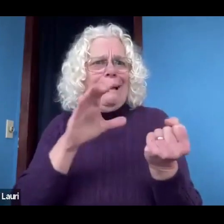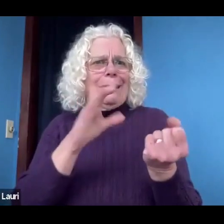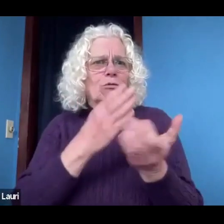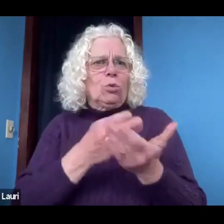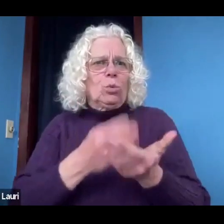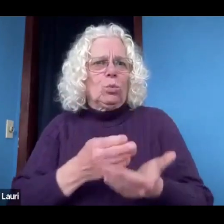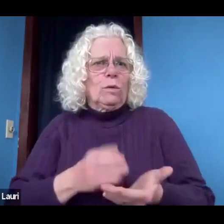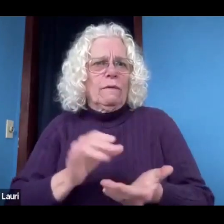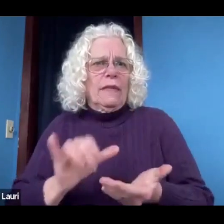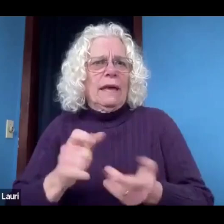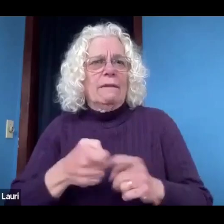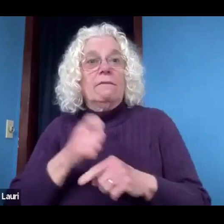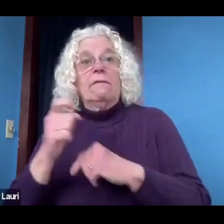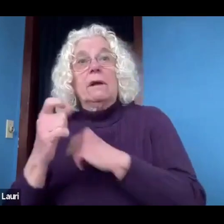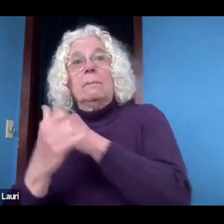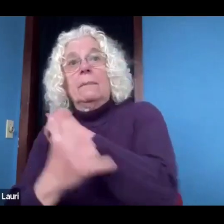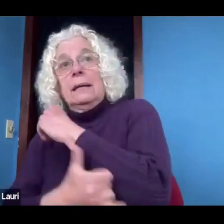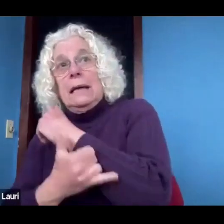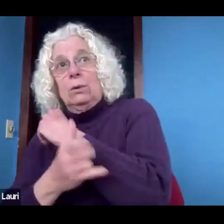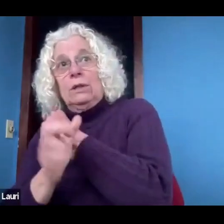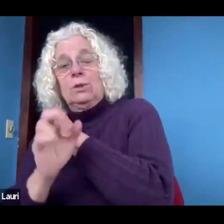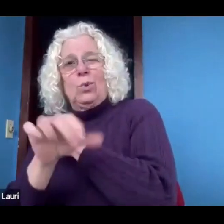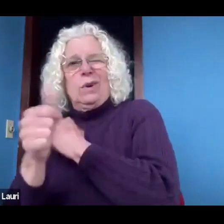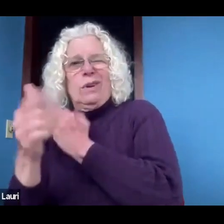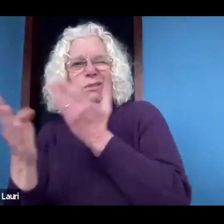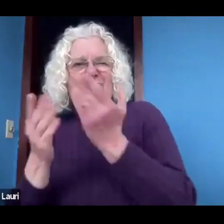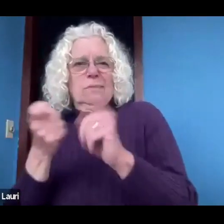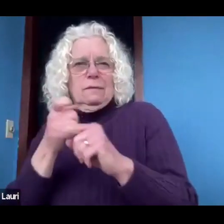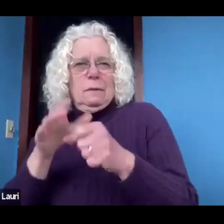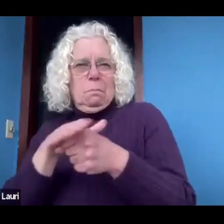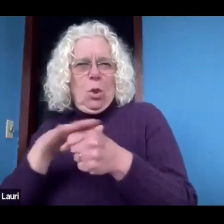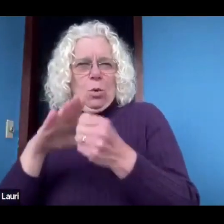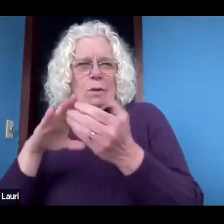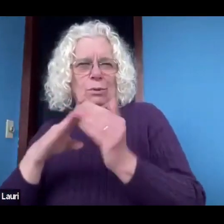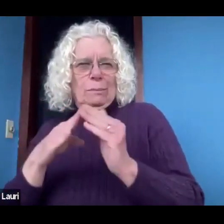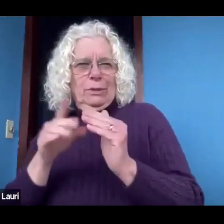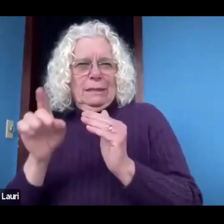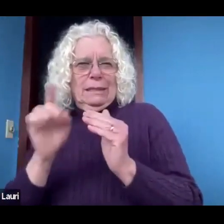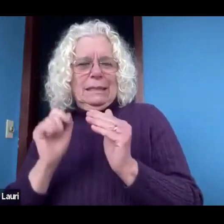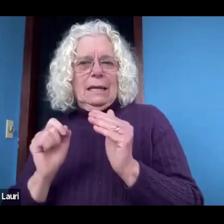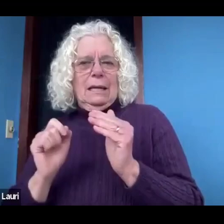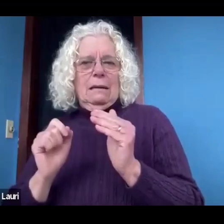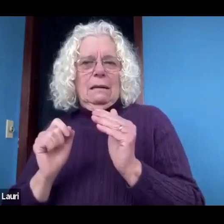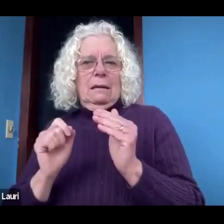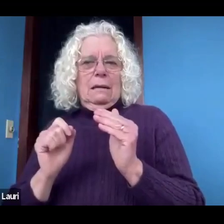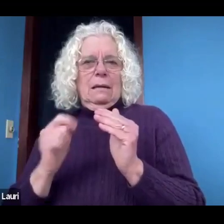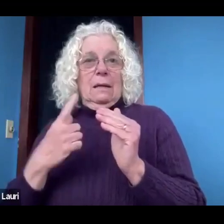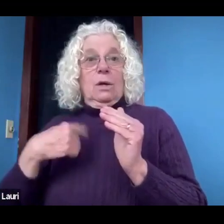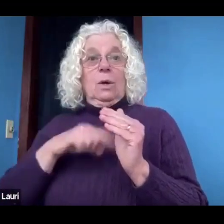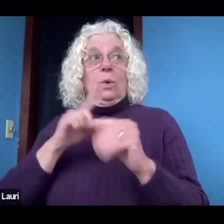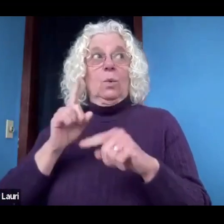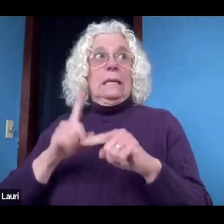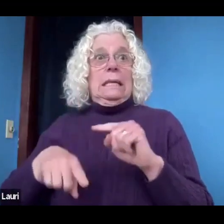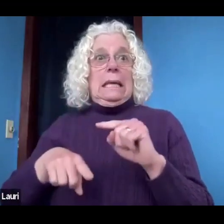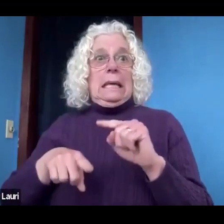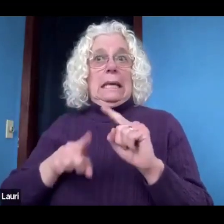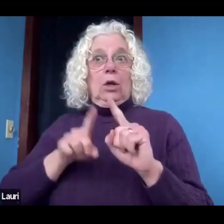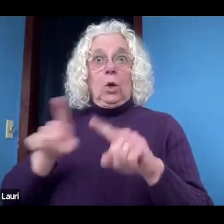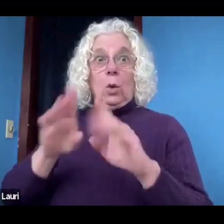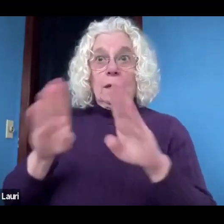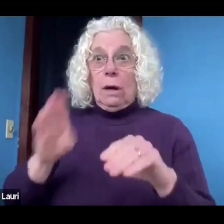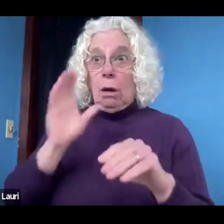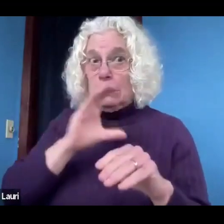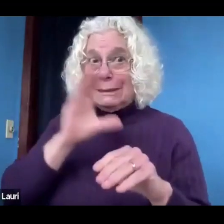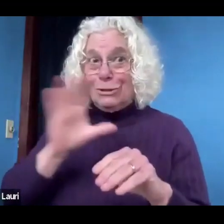are through counties or services in their community. And, you know, we can't necessarily come in the home and help you find those